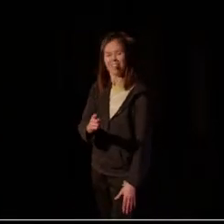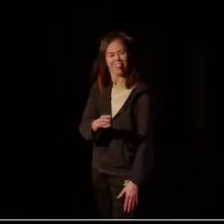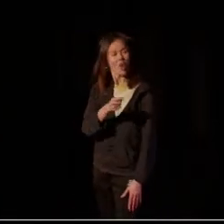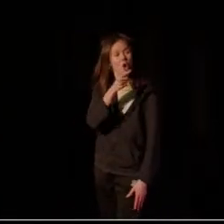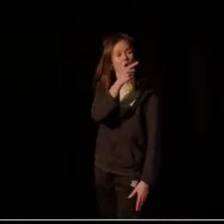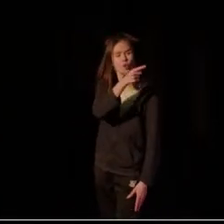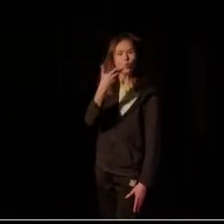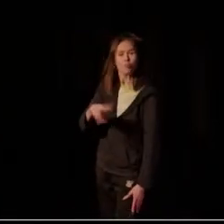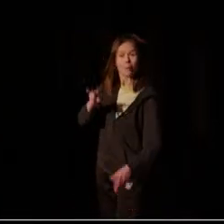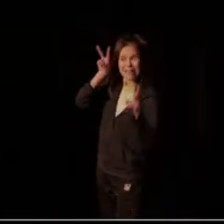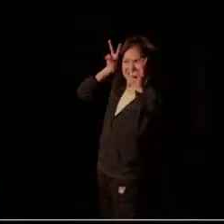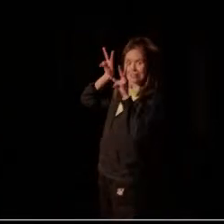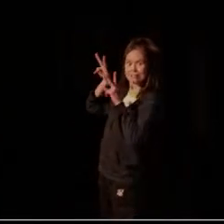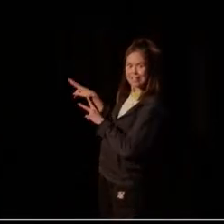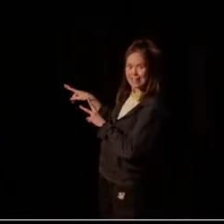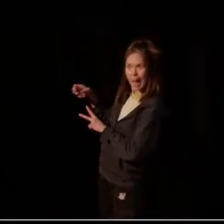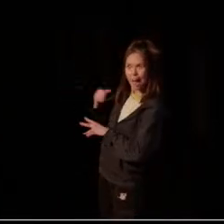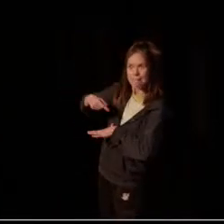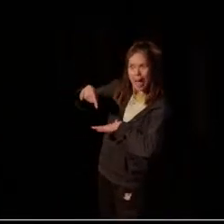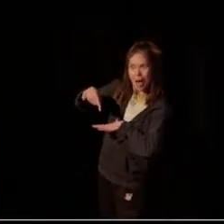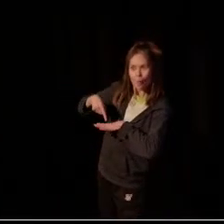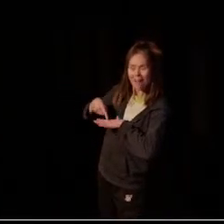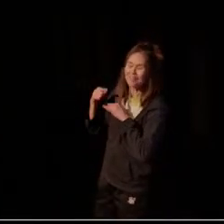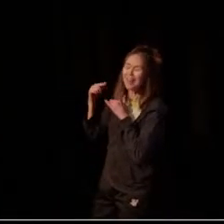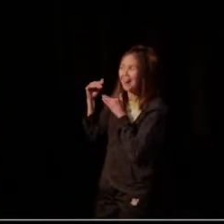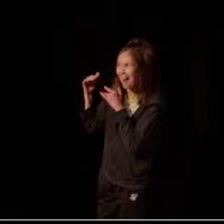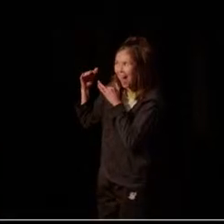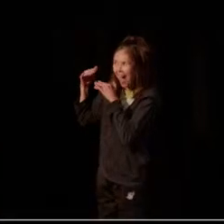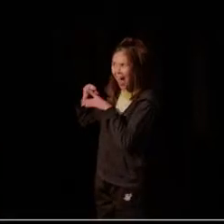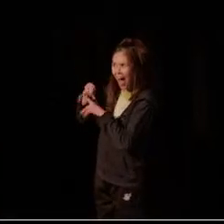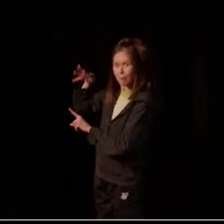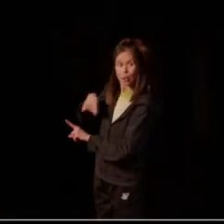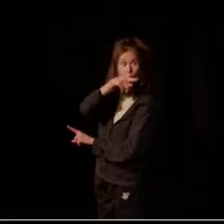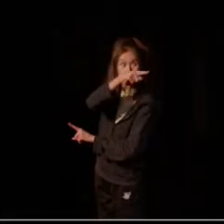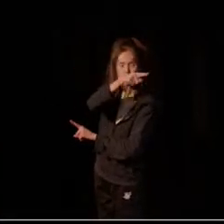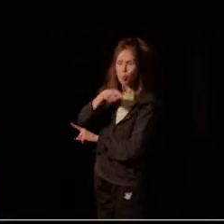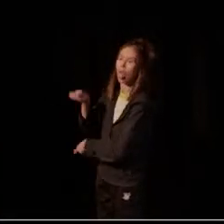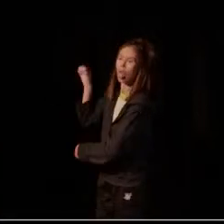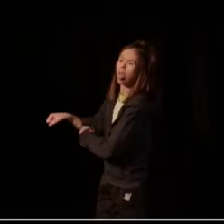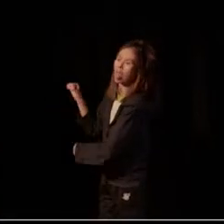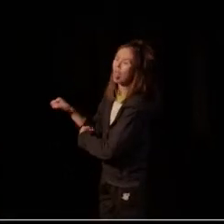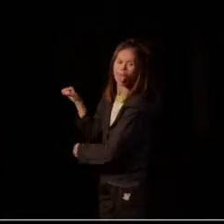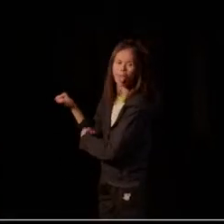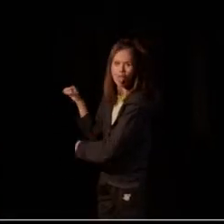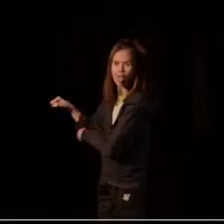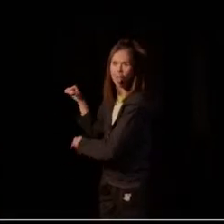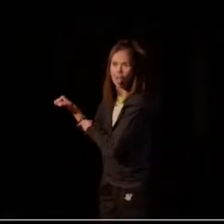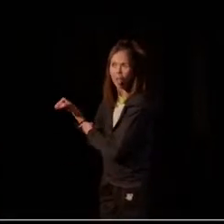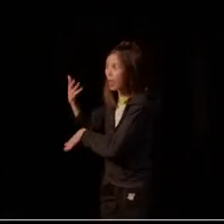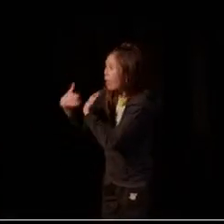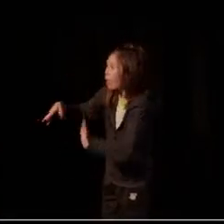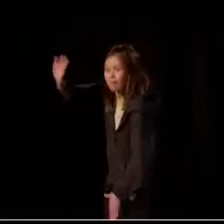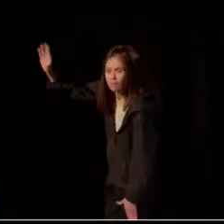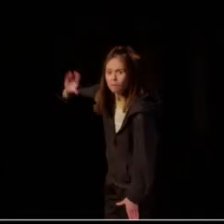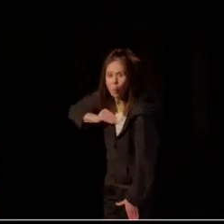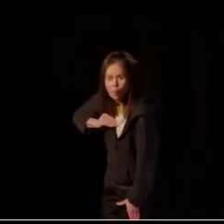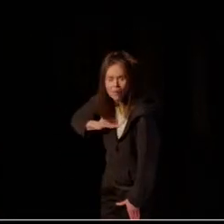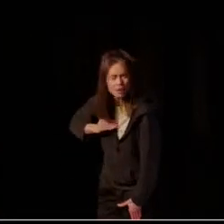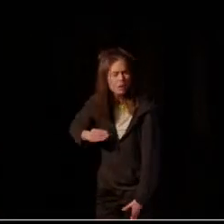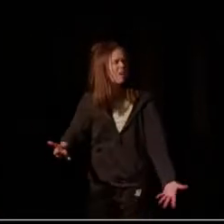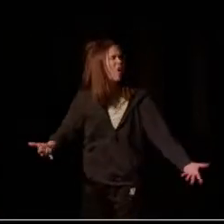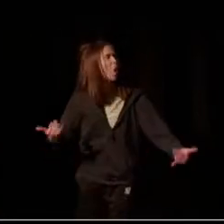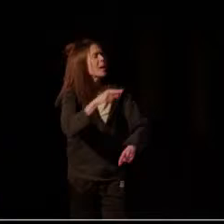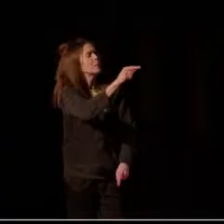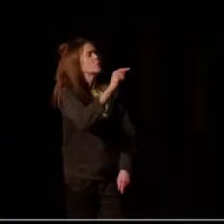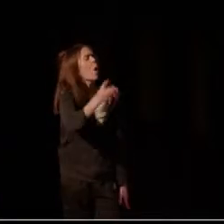to speak, or else you are lax and therefore undeserving of my solemn trust and therefore negligent, or else a fool, one who sees the